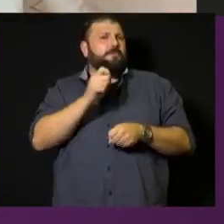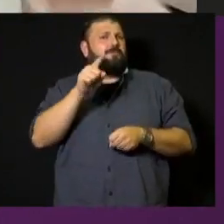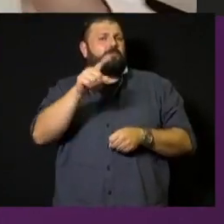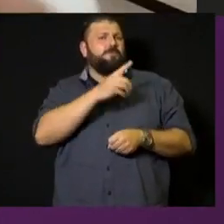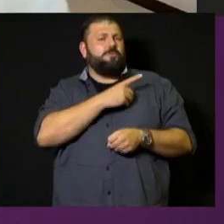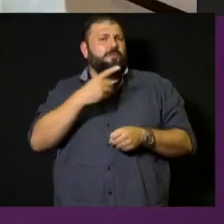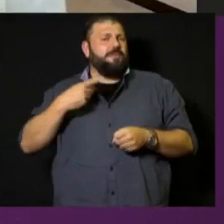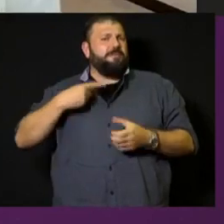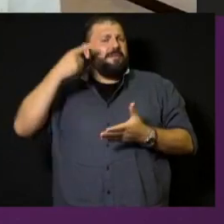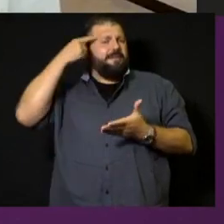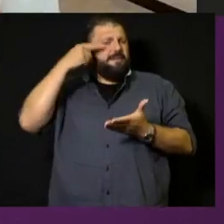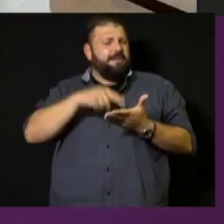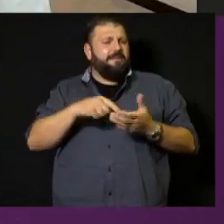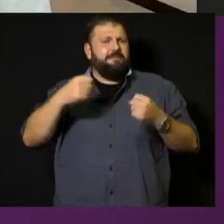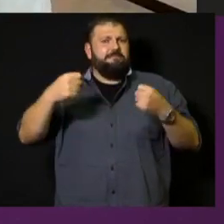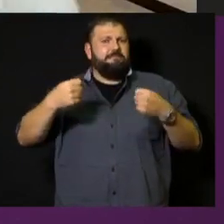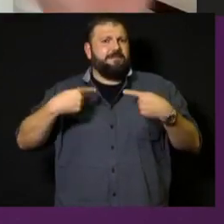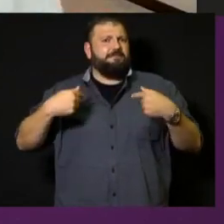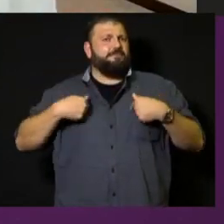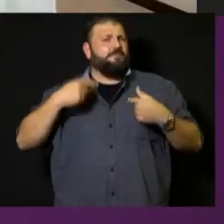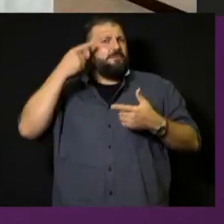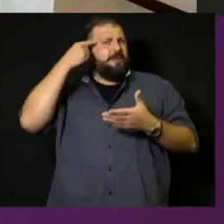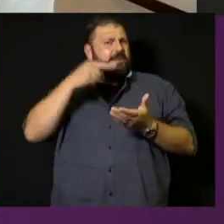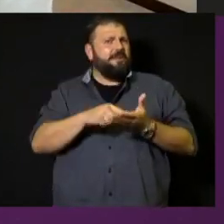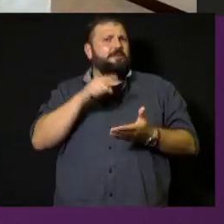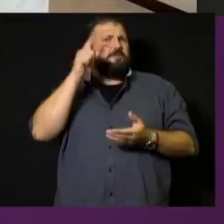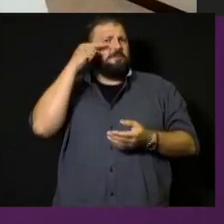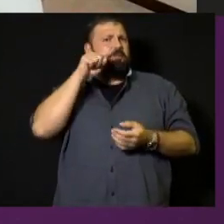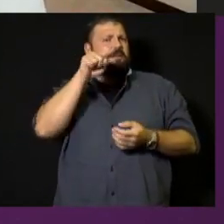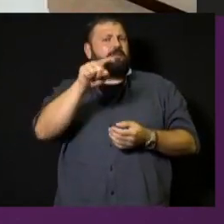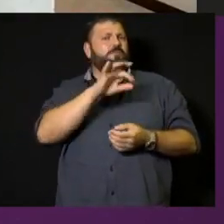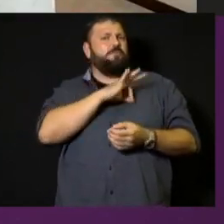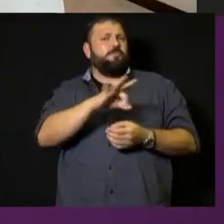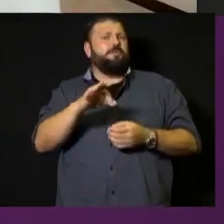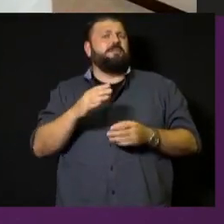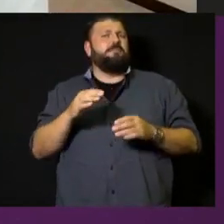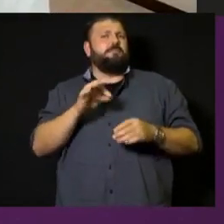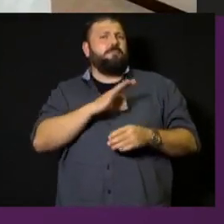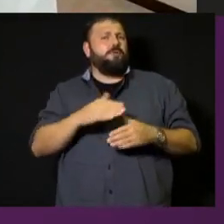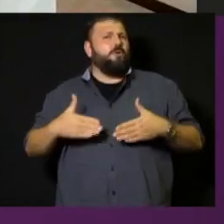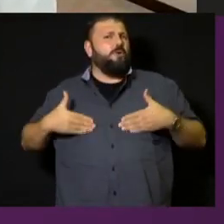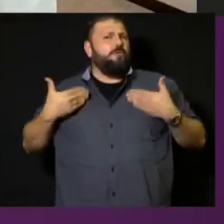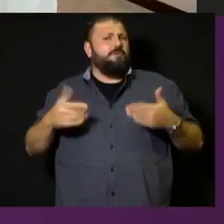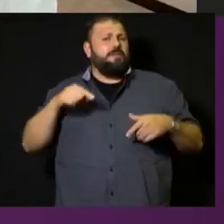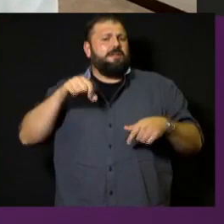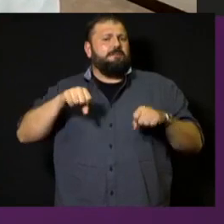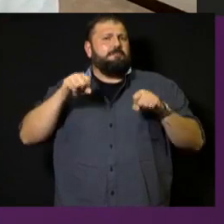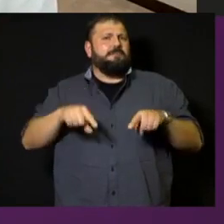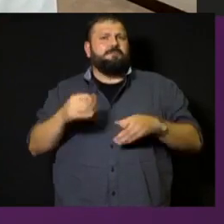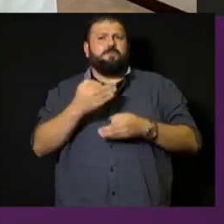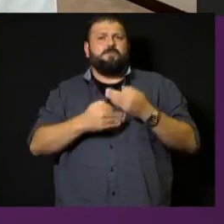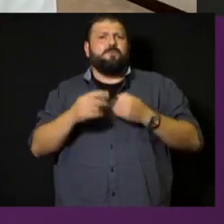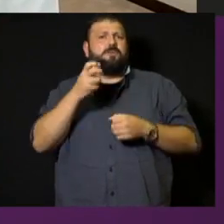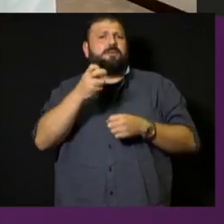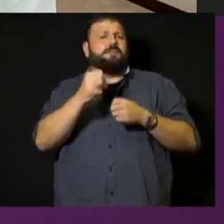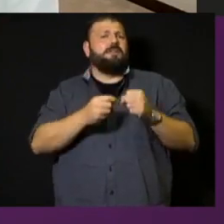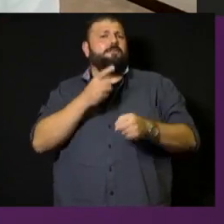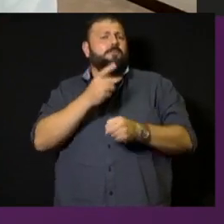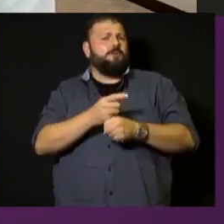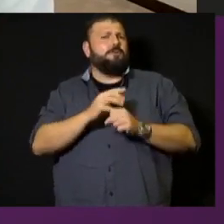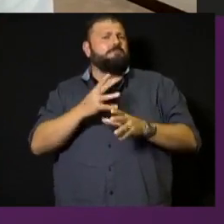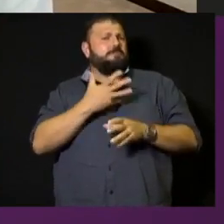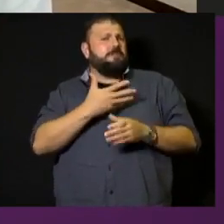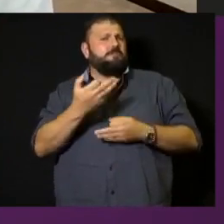to believe in this, and that's it. To trust in ourselves, but